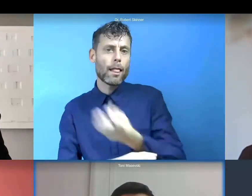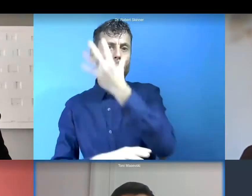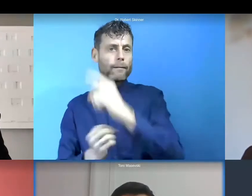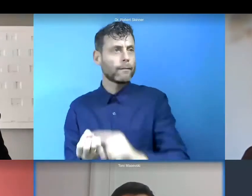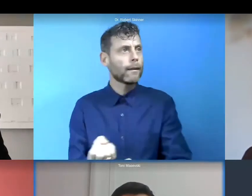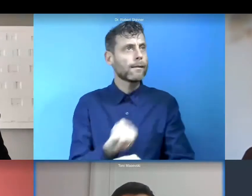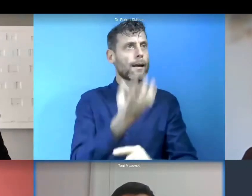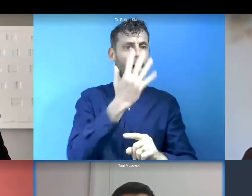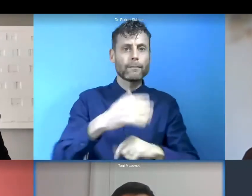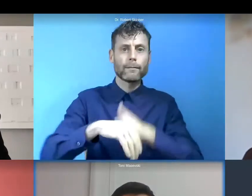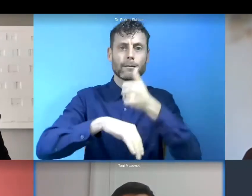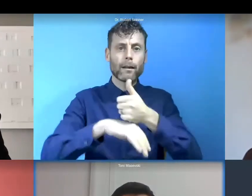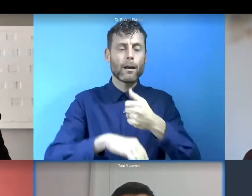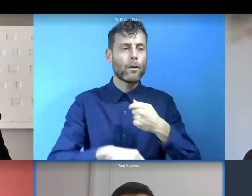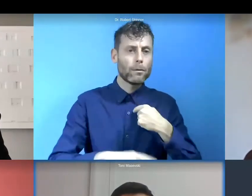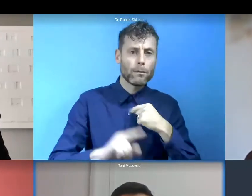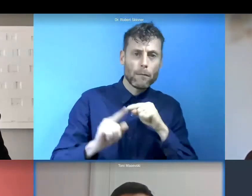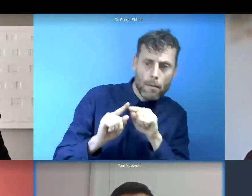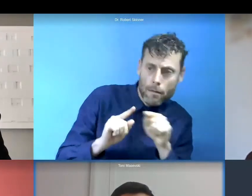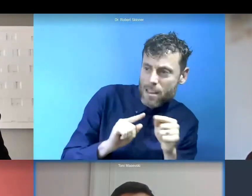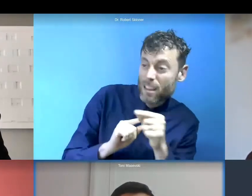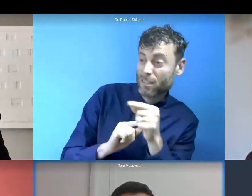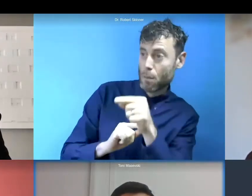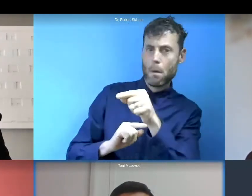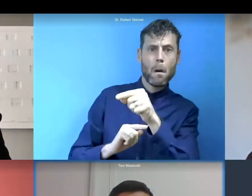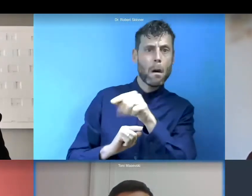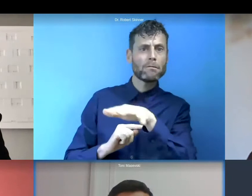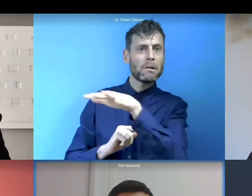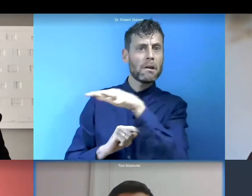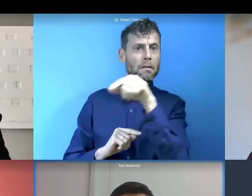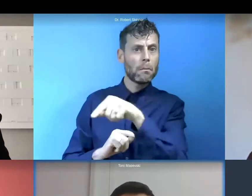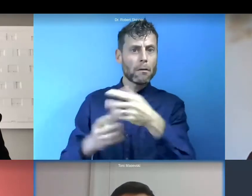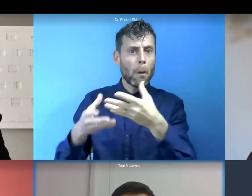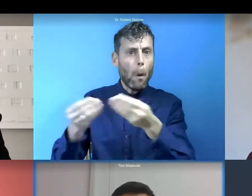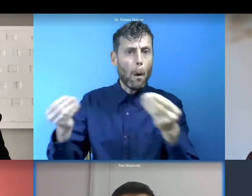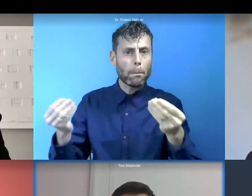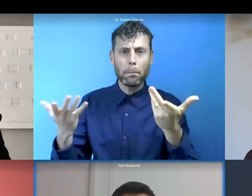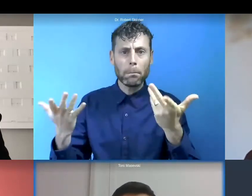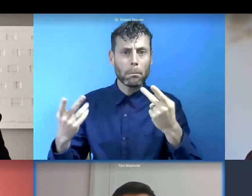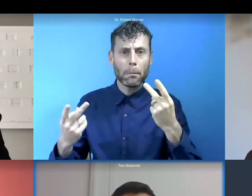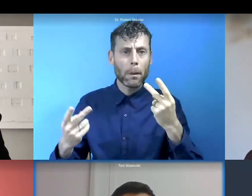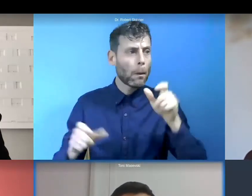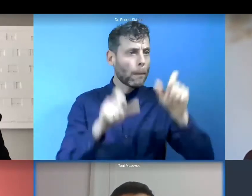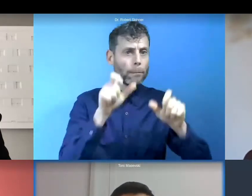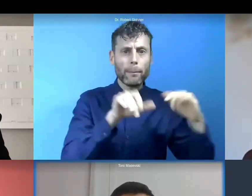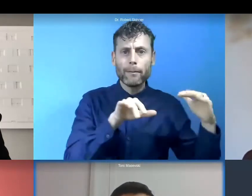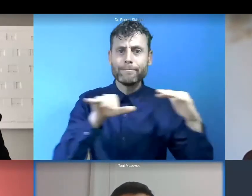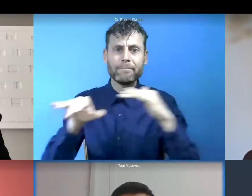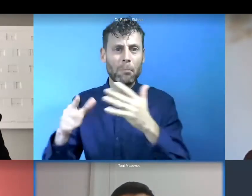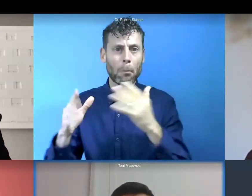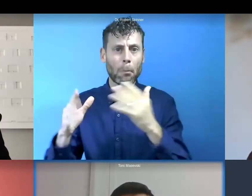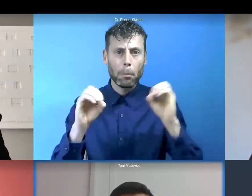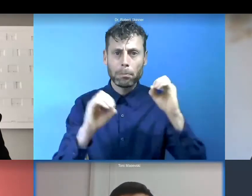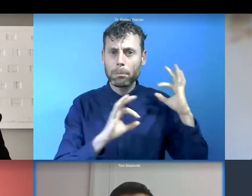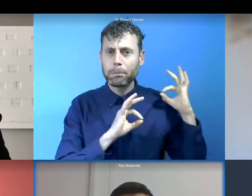of the abandoned public spaces that we can reuse. That afterwards gave us a new idea, and that